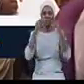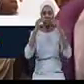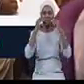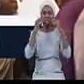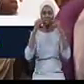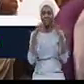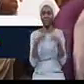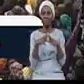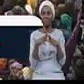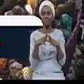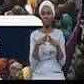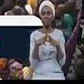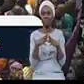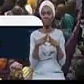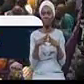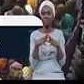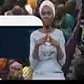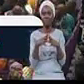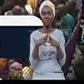Amen for your provision.